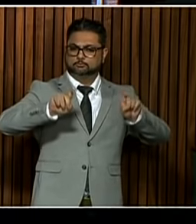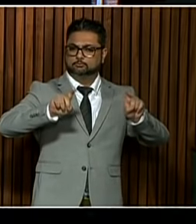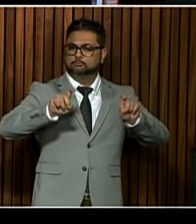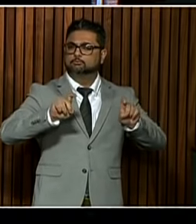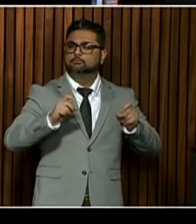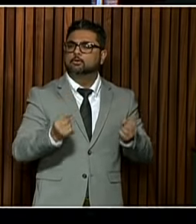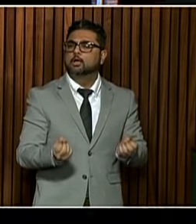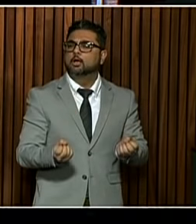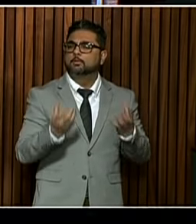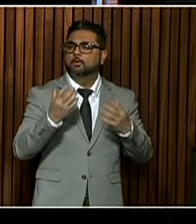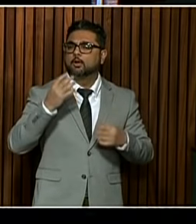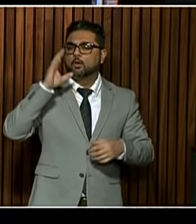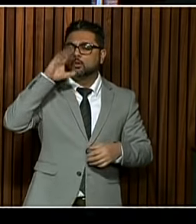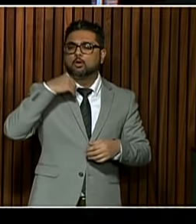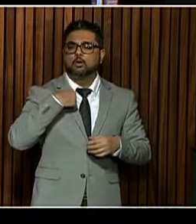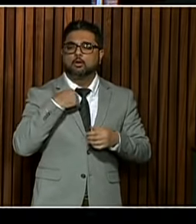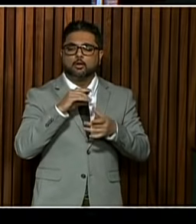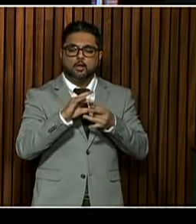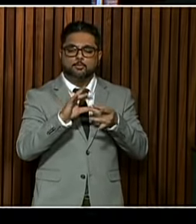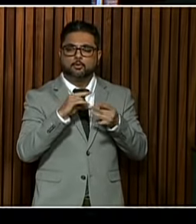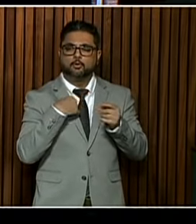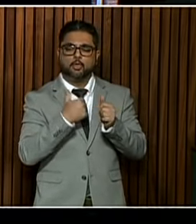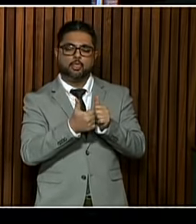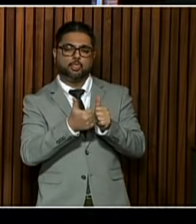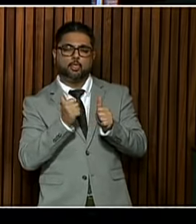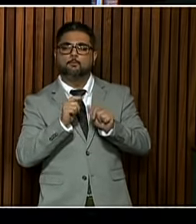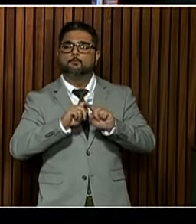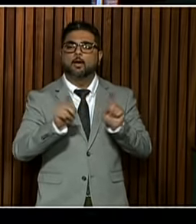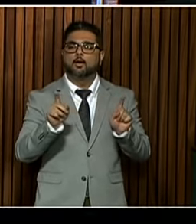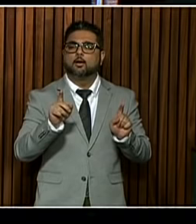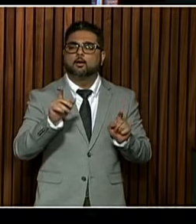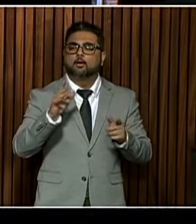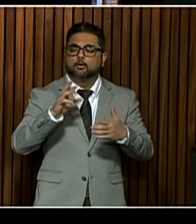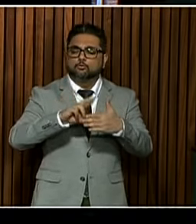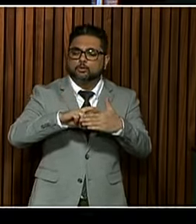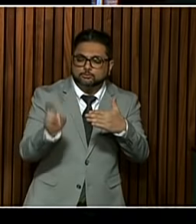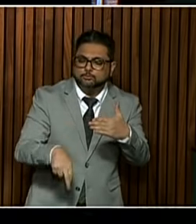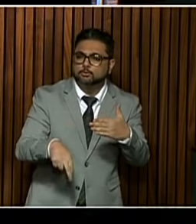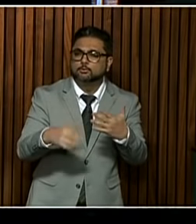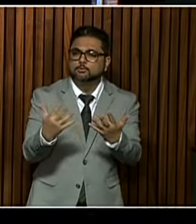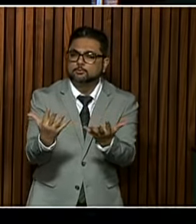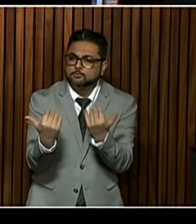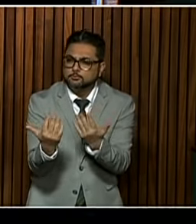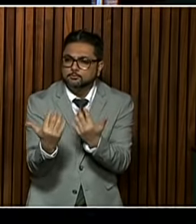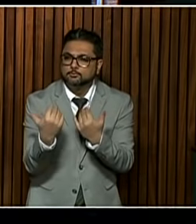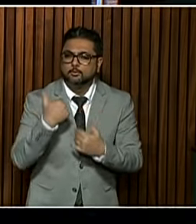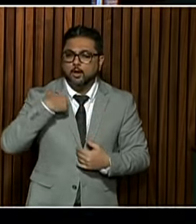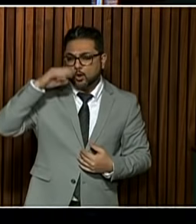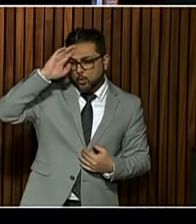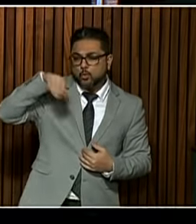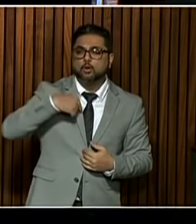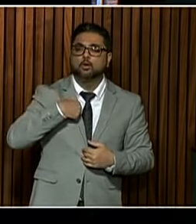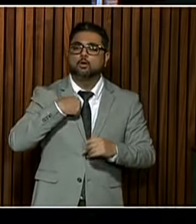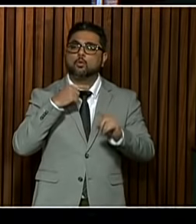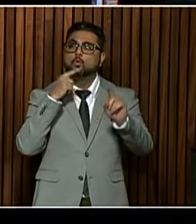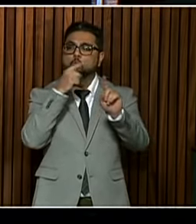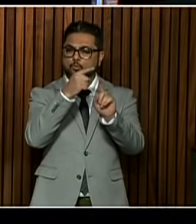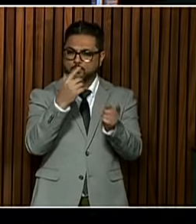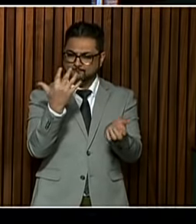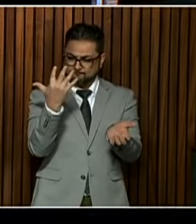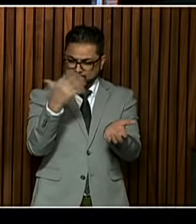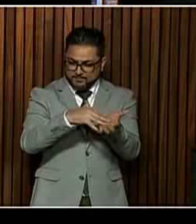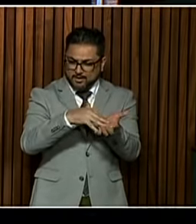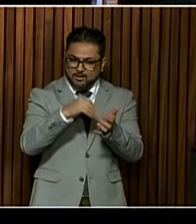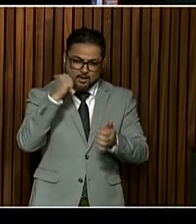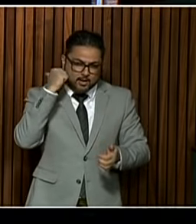backlog. The government suggested the target will hit 5,000 tests a day by week's end. Are we going to hit that target?